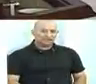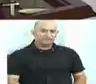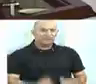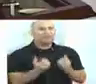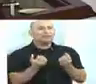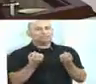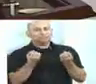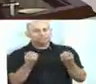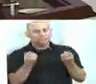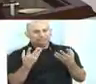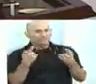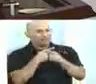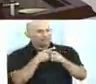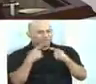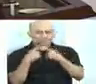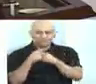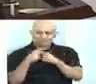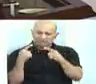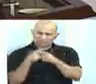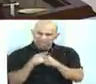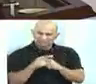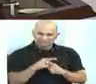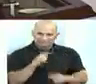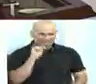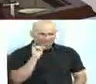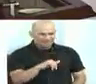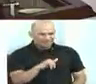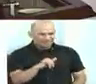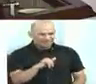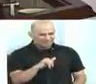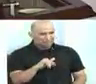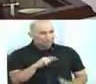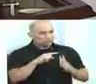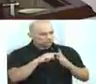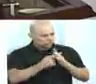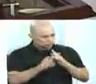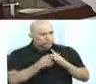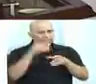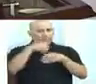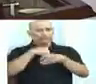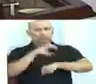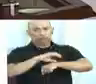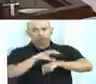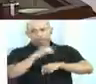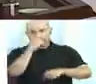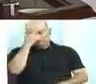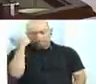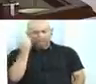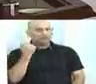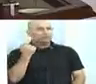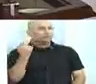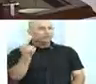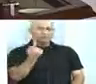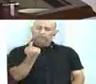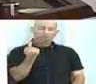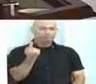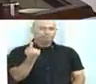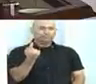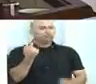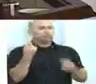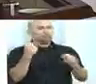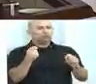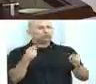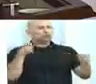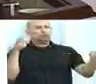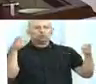How many conflicts like that are started in churches because somebody was trying